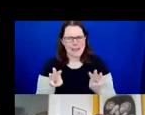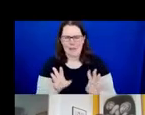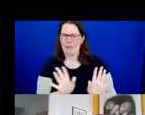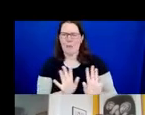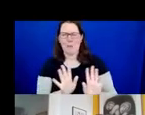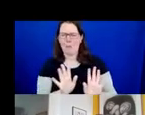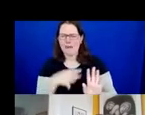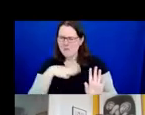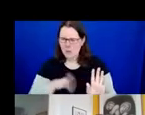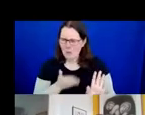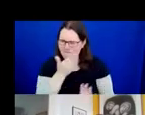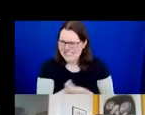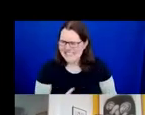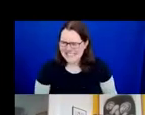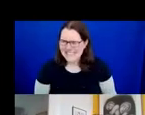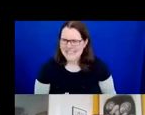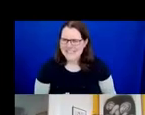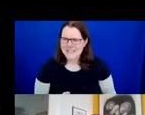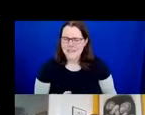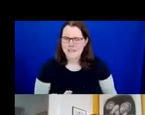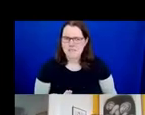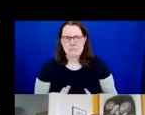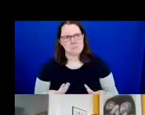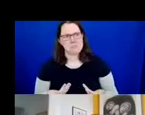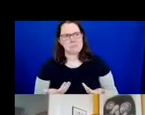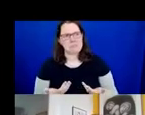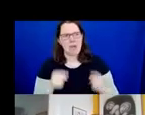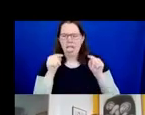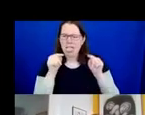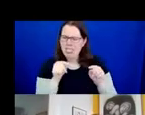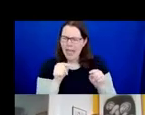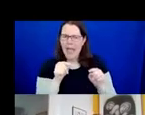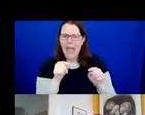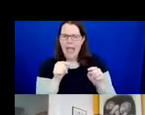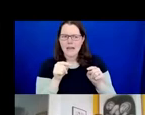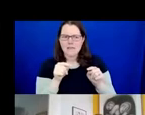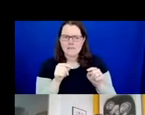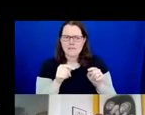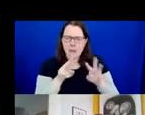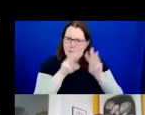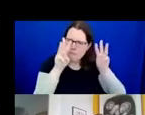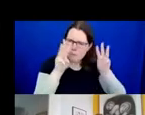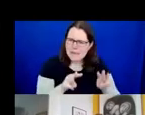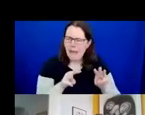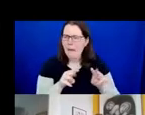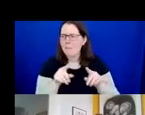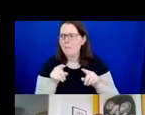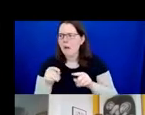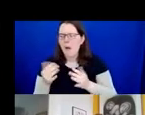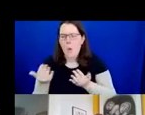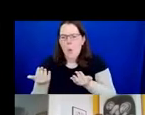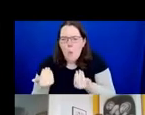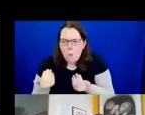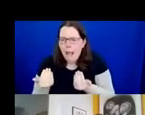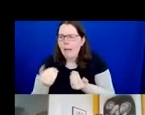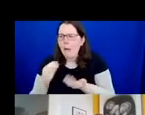visit. What would it take to radically reconfigure the relationship between the Welcome Collection and disabled